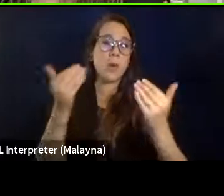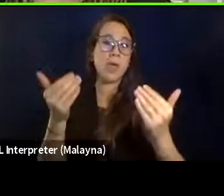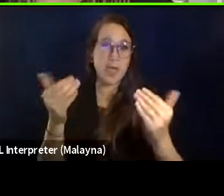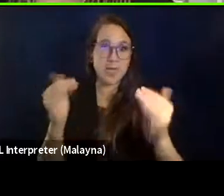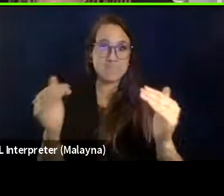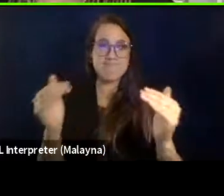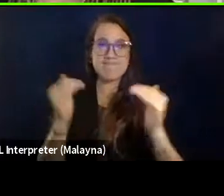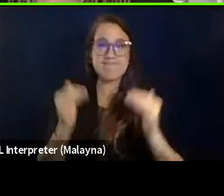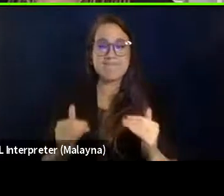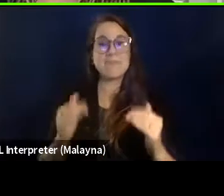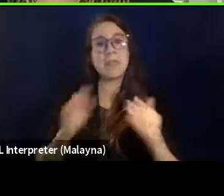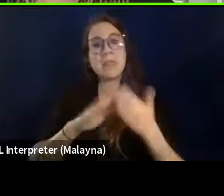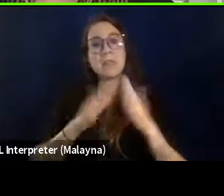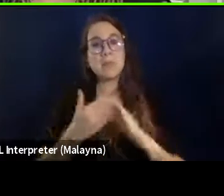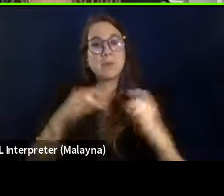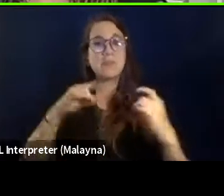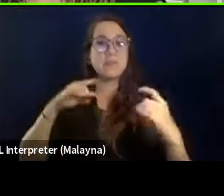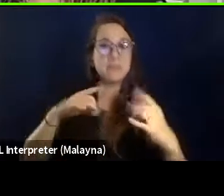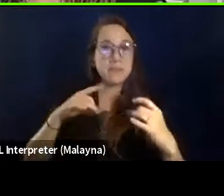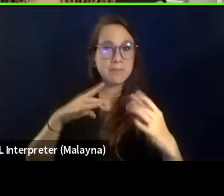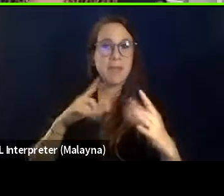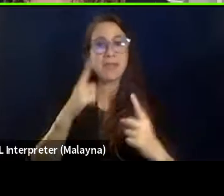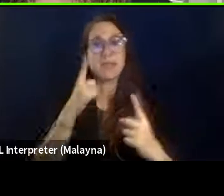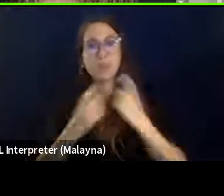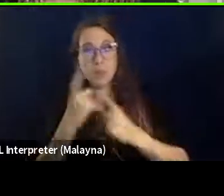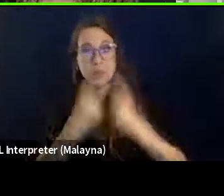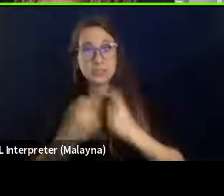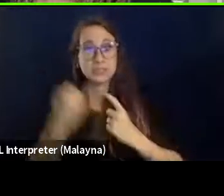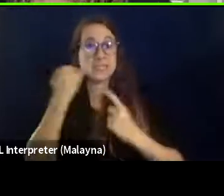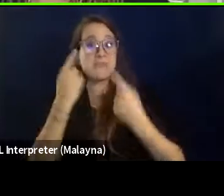and questions portion of the meeting. So if you have